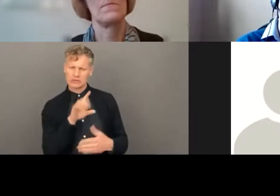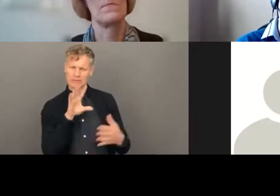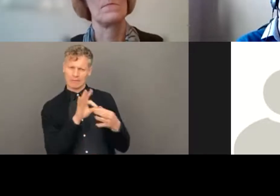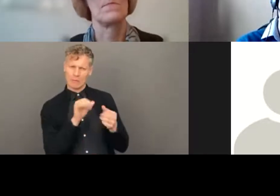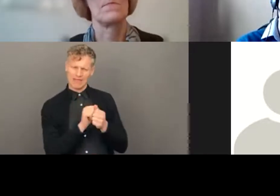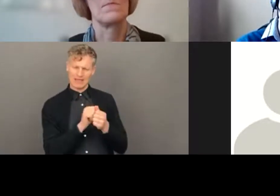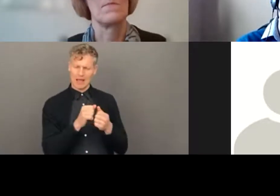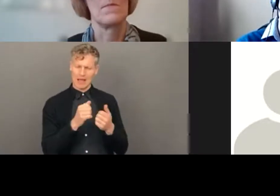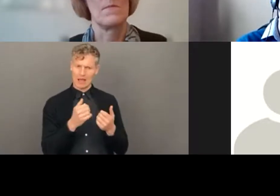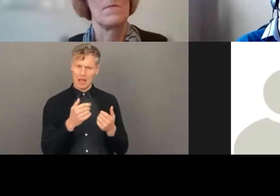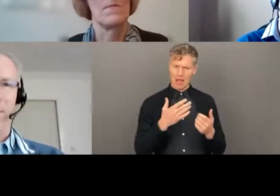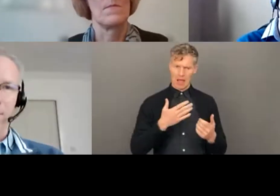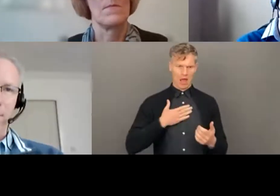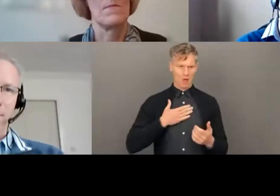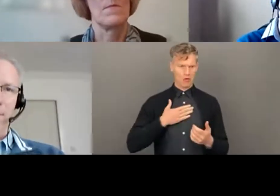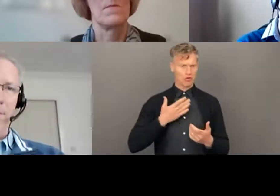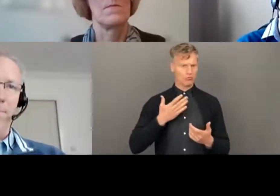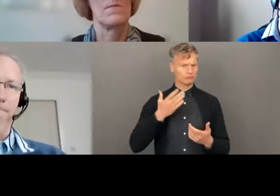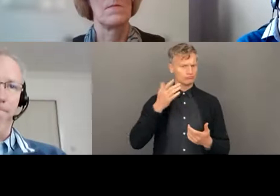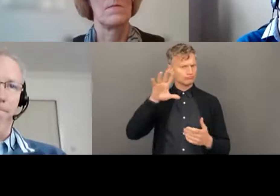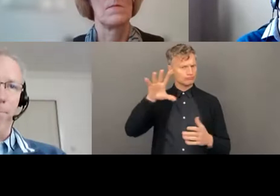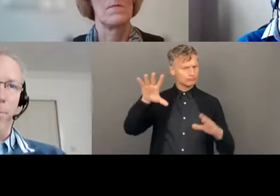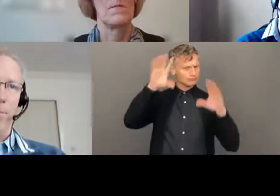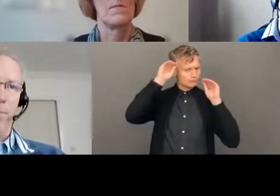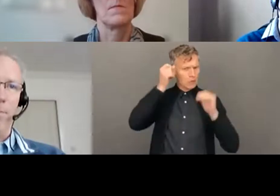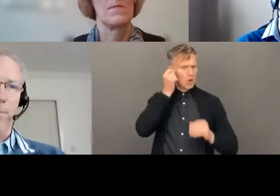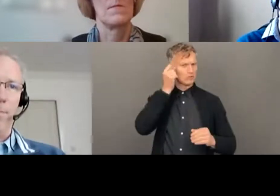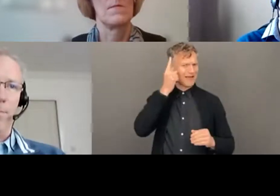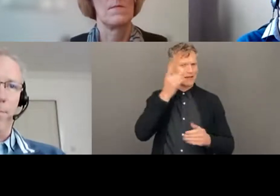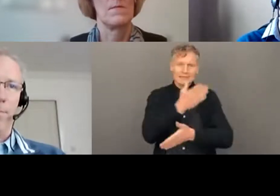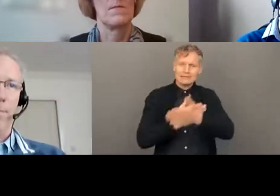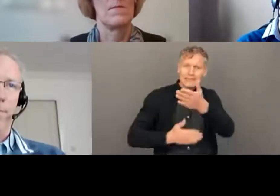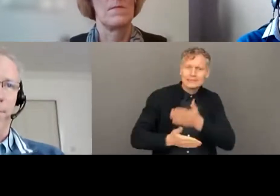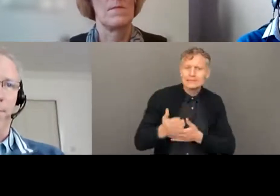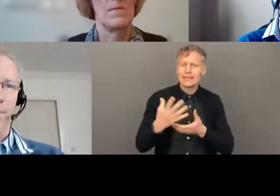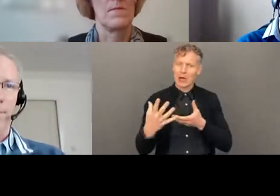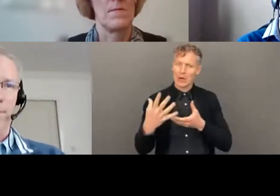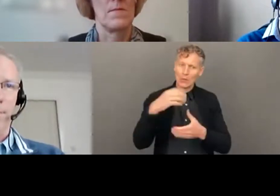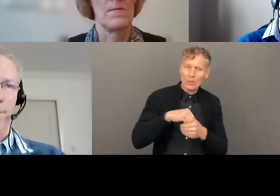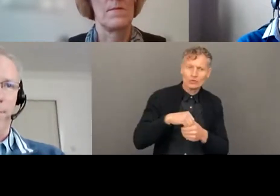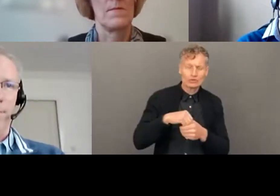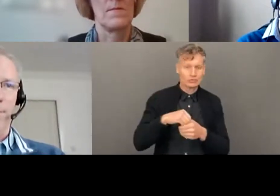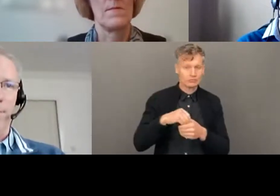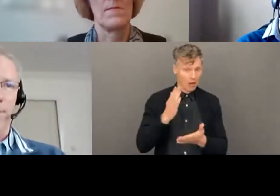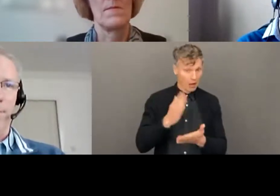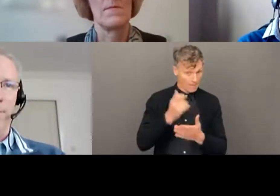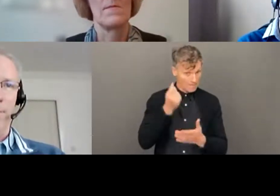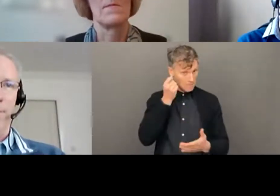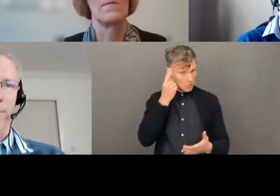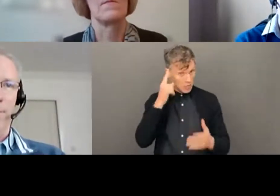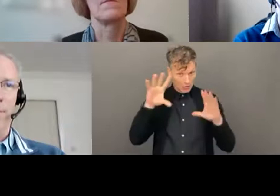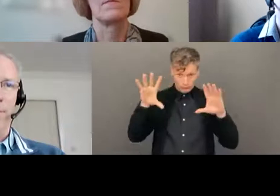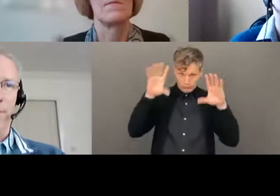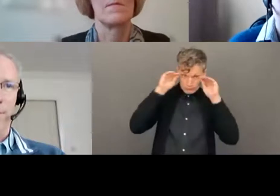were. So how far back were we? I really, it's quite interesting reflecting back 2